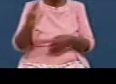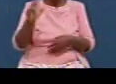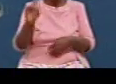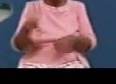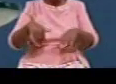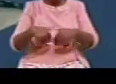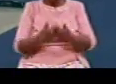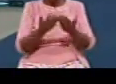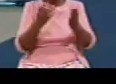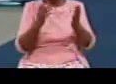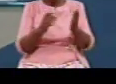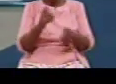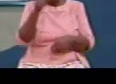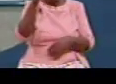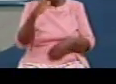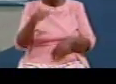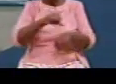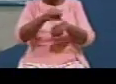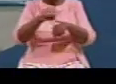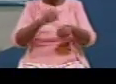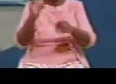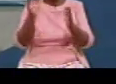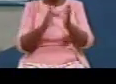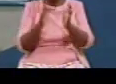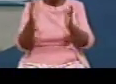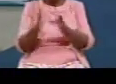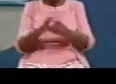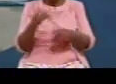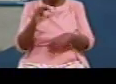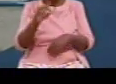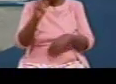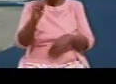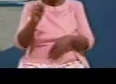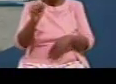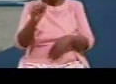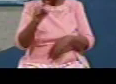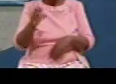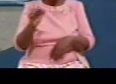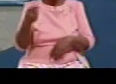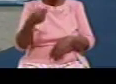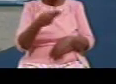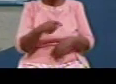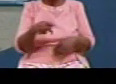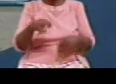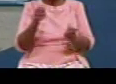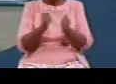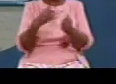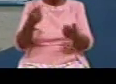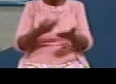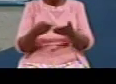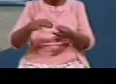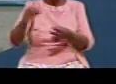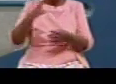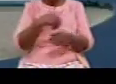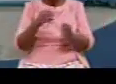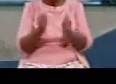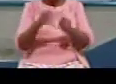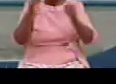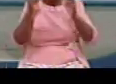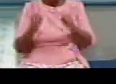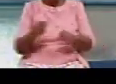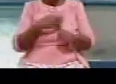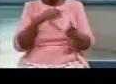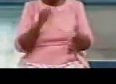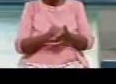how God anointed Jesus of Nazareth with the Holy Ghost and with power. And that Jesus